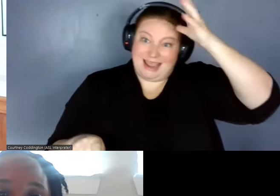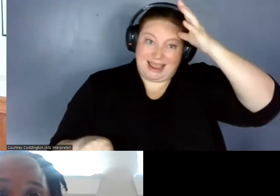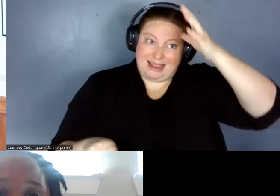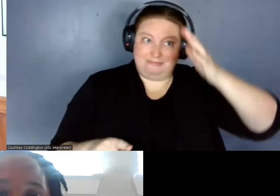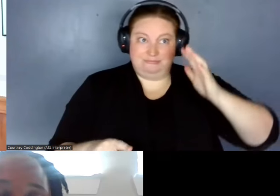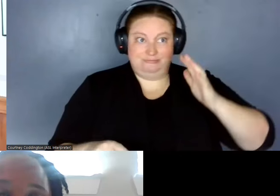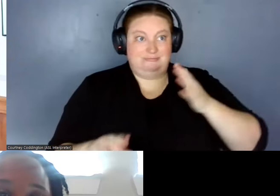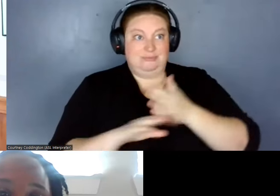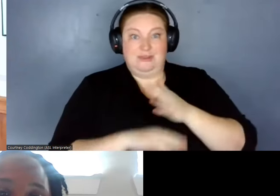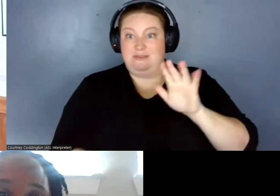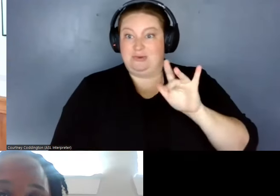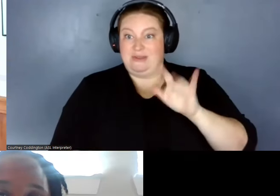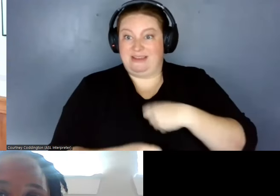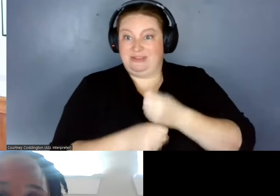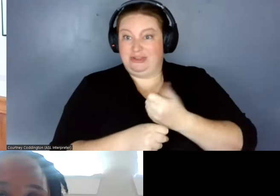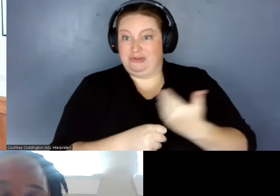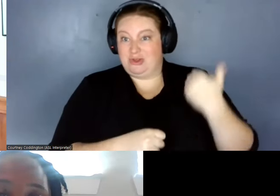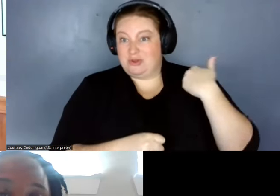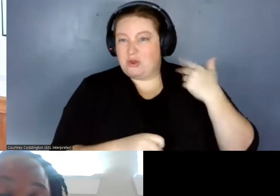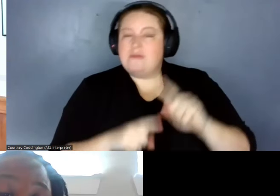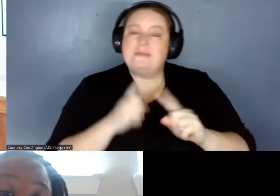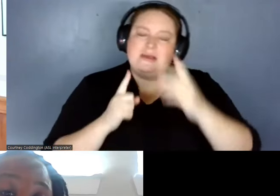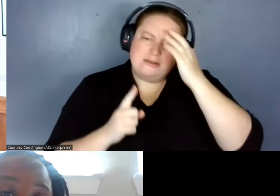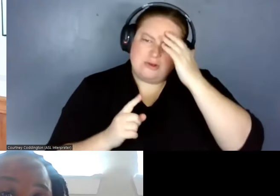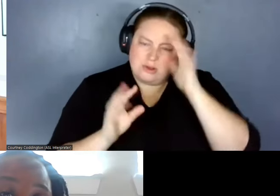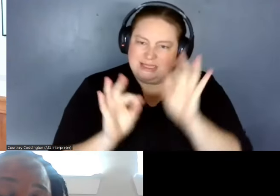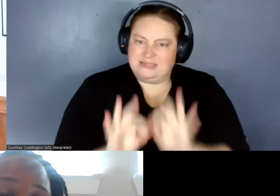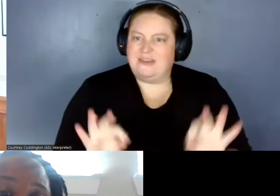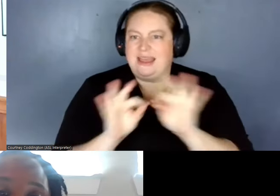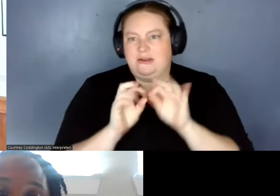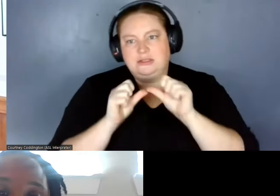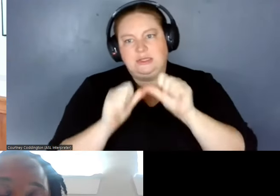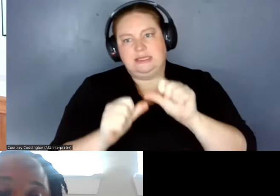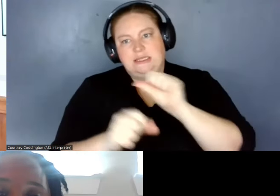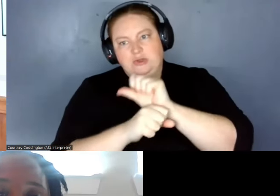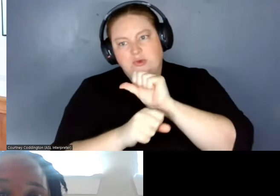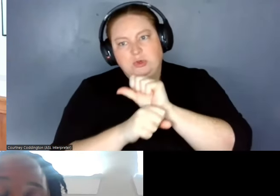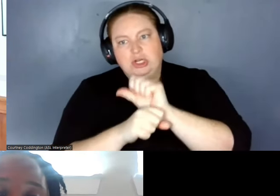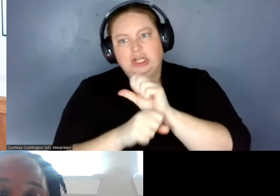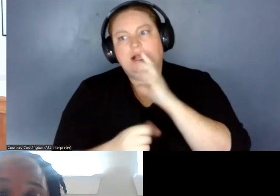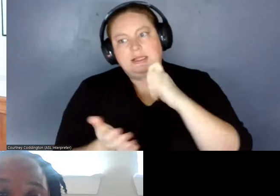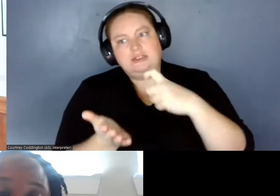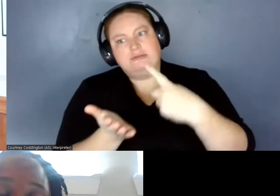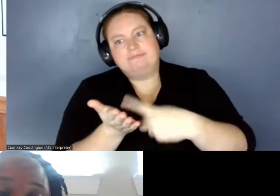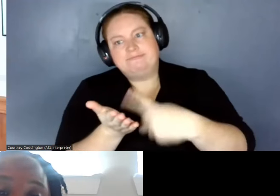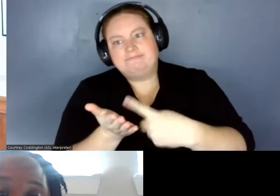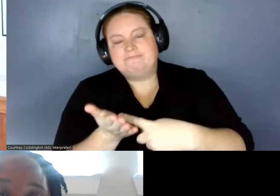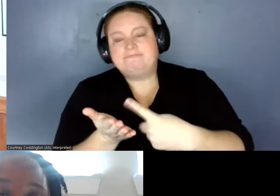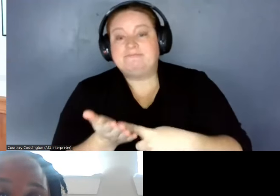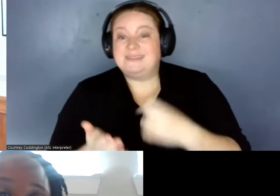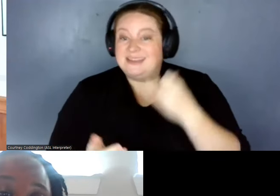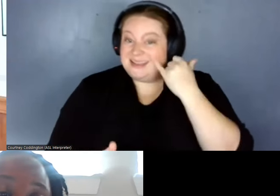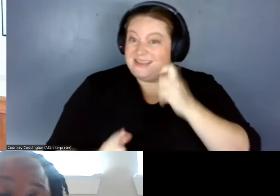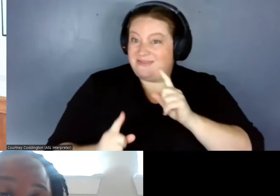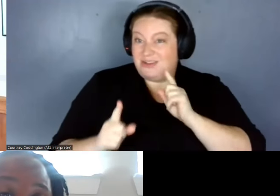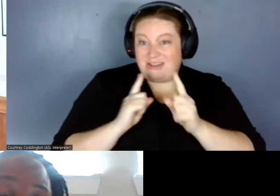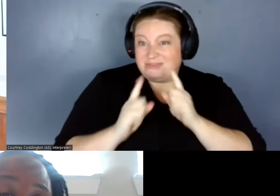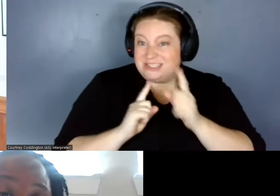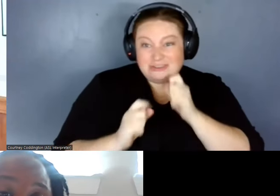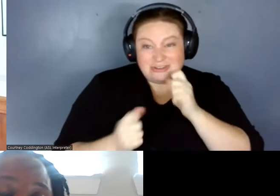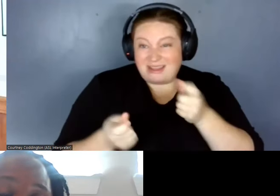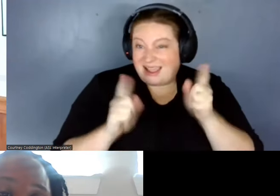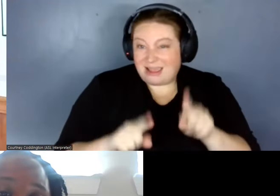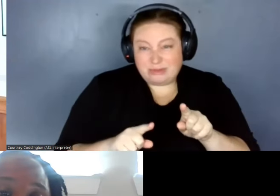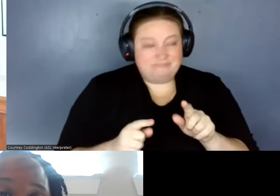know it is very vital to continue this work and to talk about it. Because again, if conversations are not had, change will not